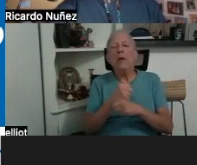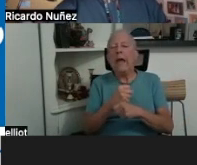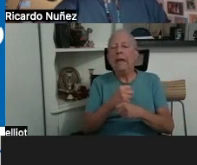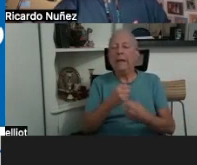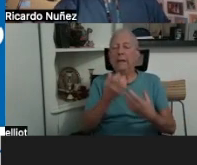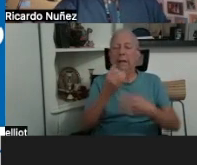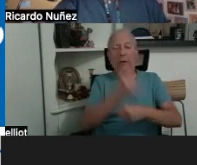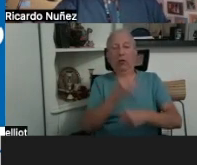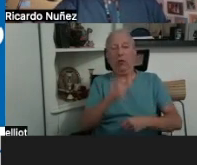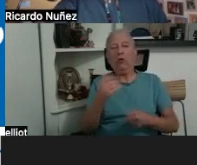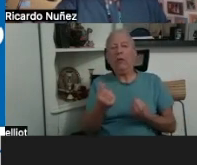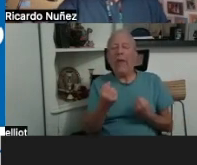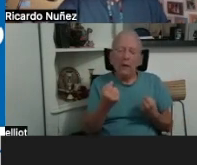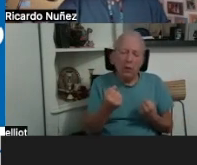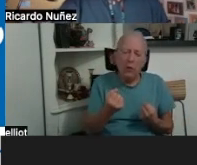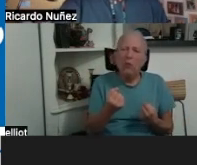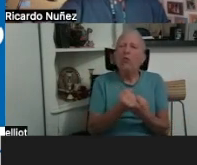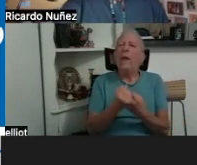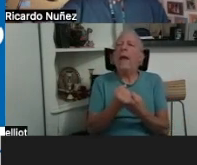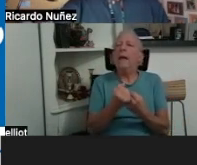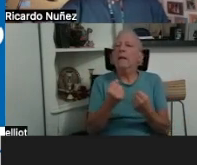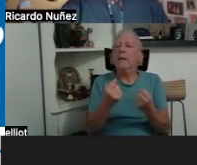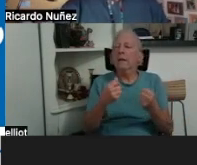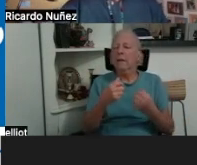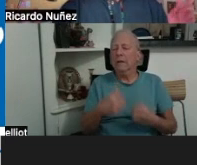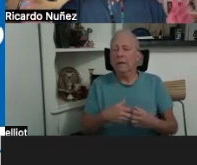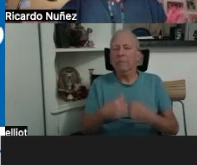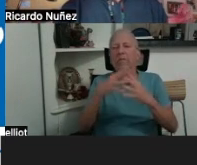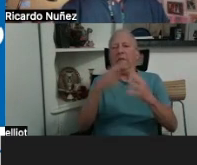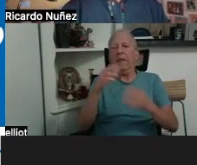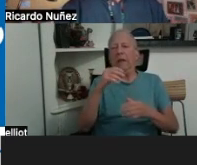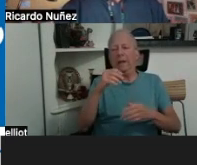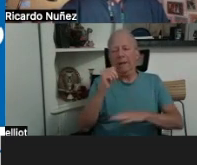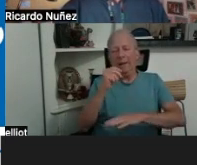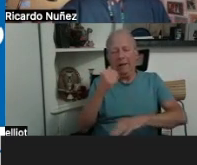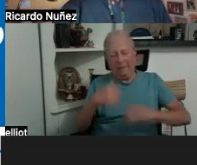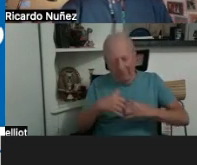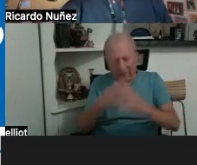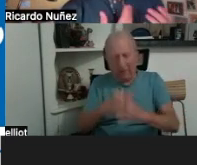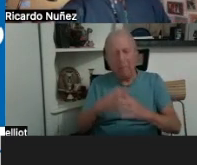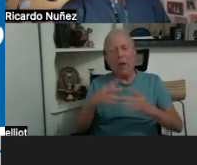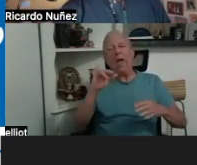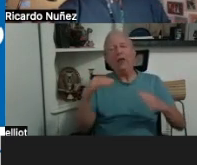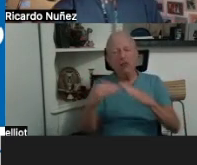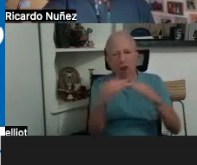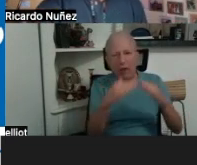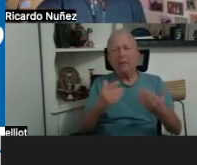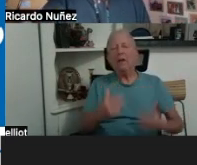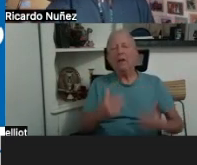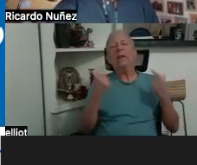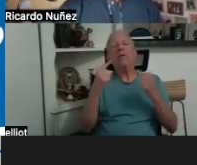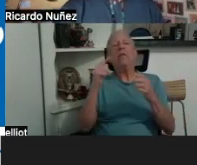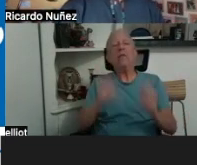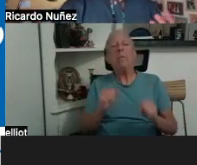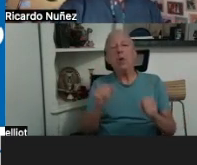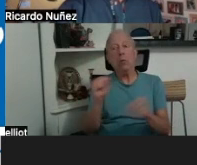the creation and maintenance of a livable, just world in the client's interests. Our California rules of professional